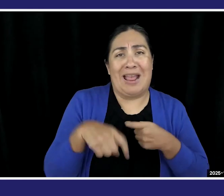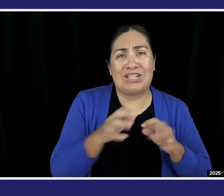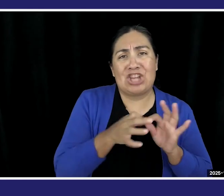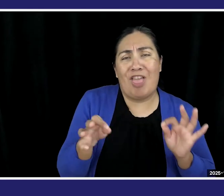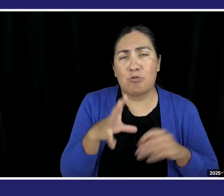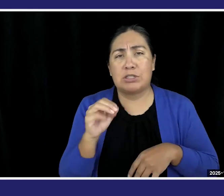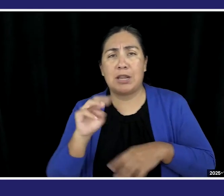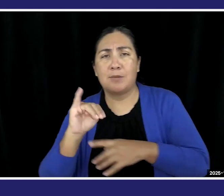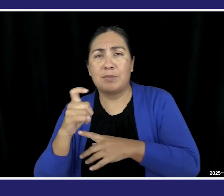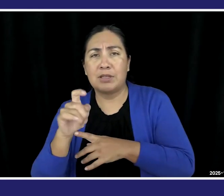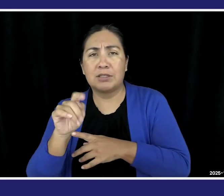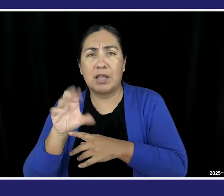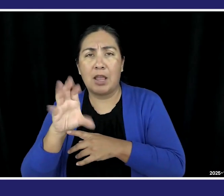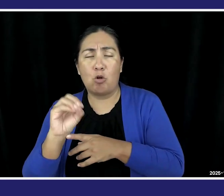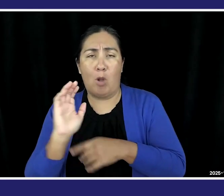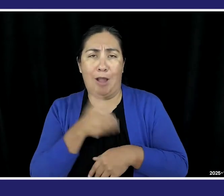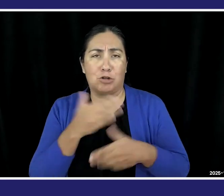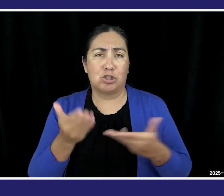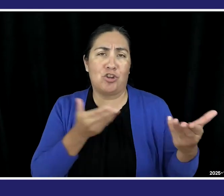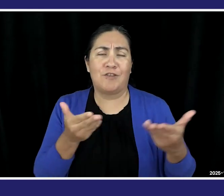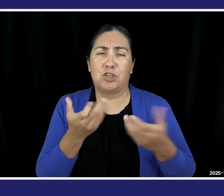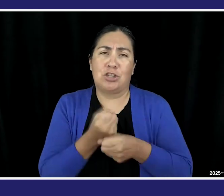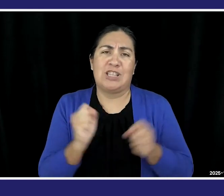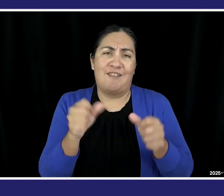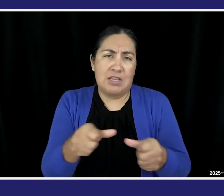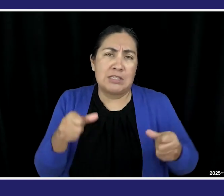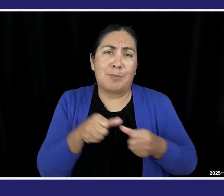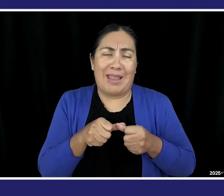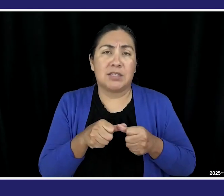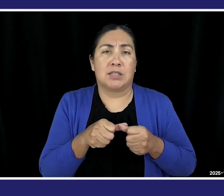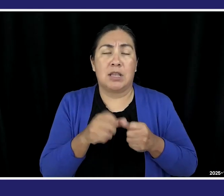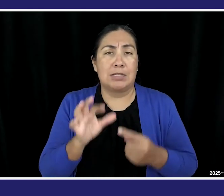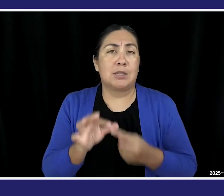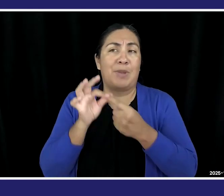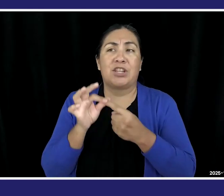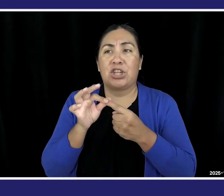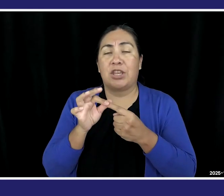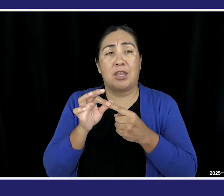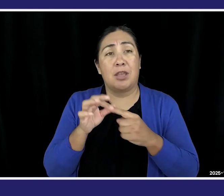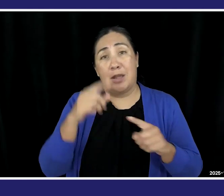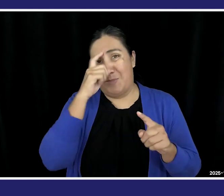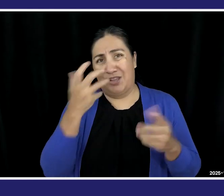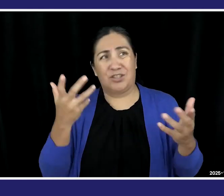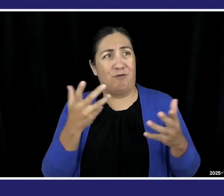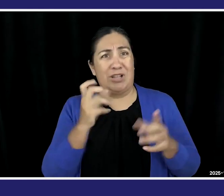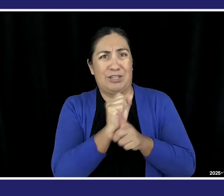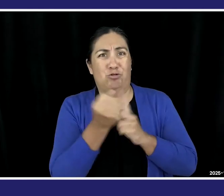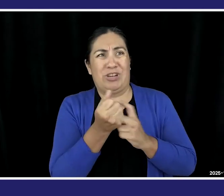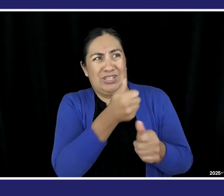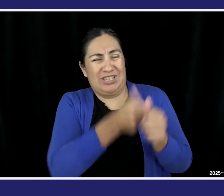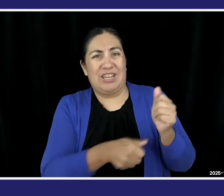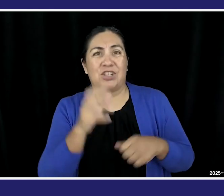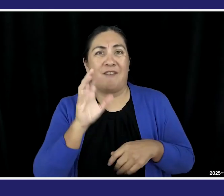that we offer, that we also give, especially because of the situations that every family is